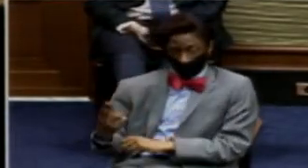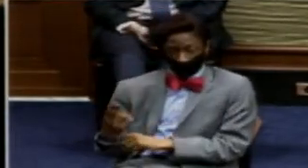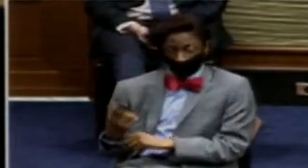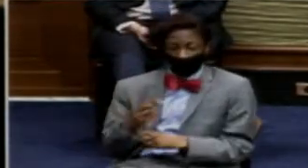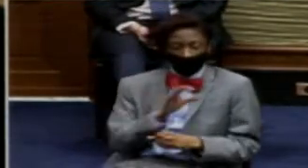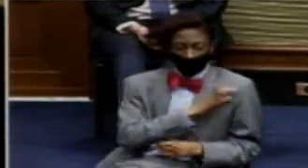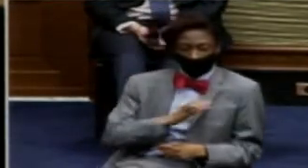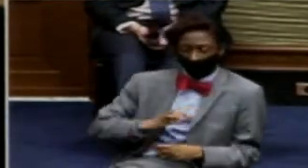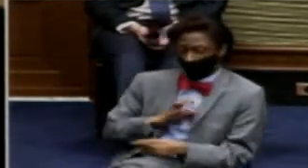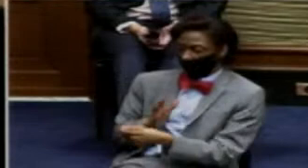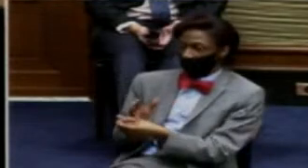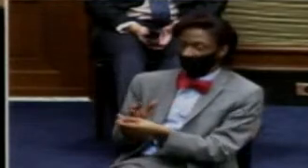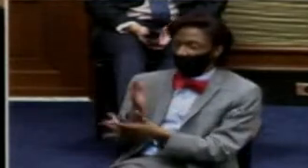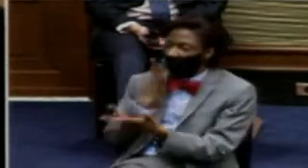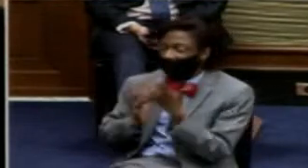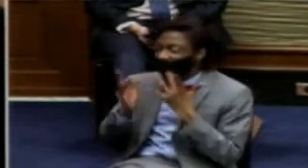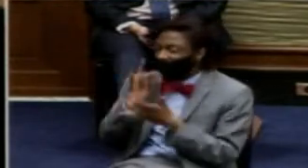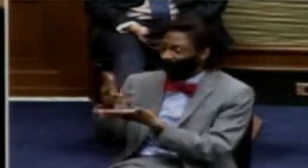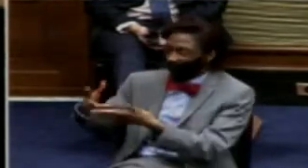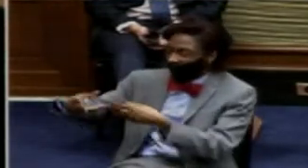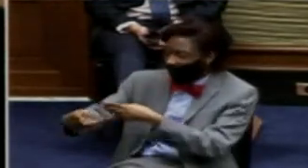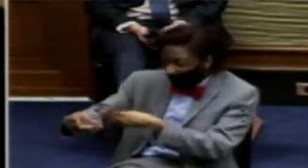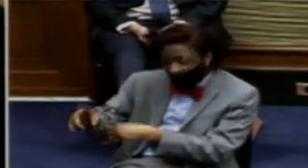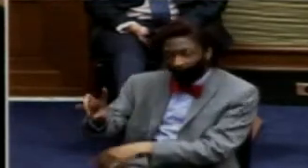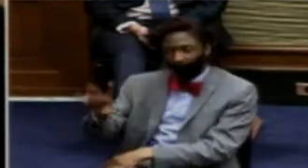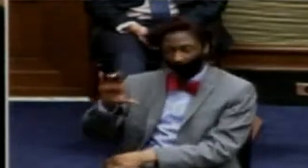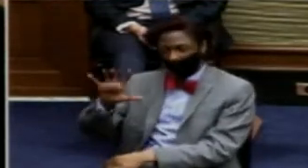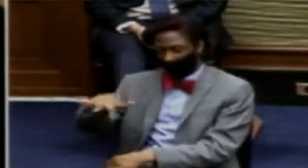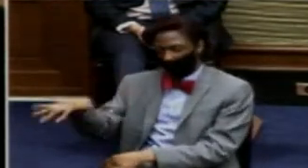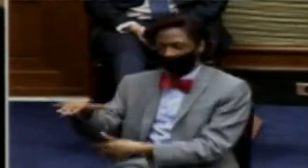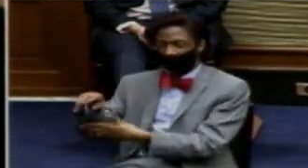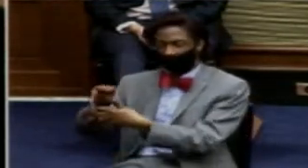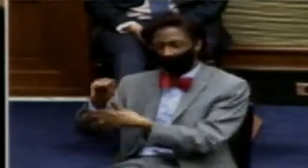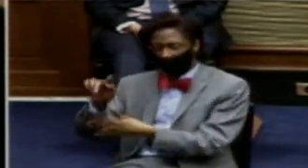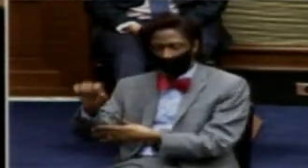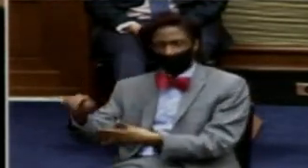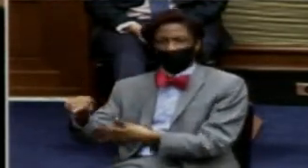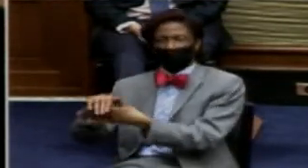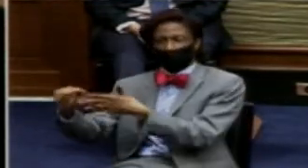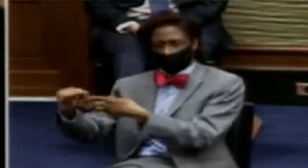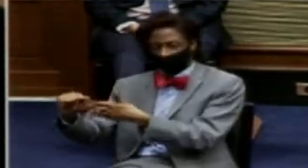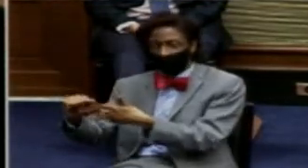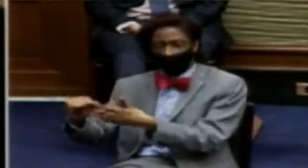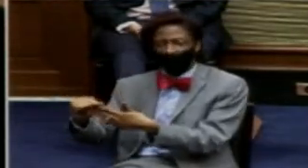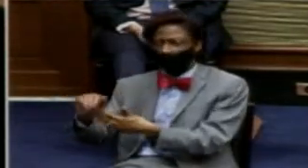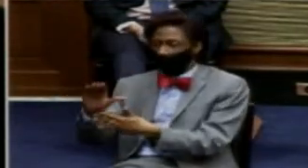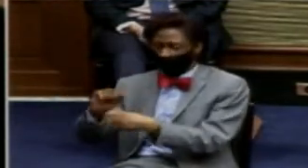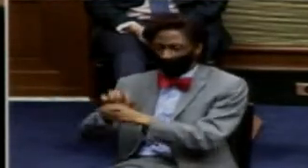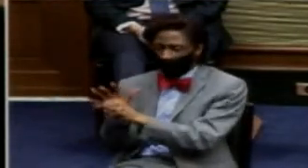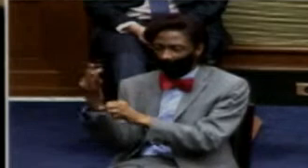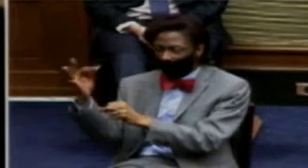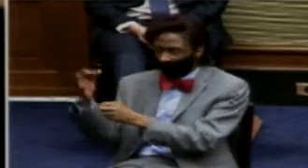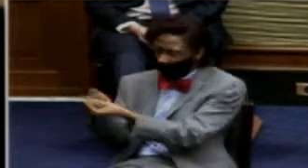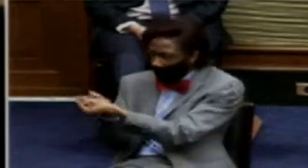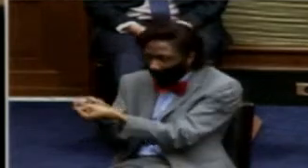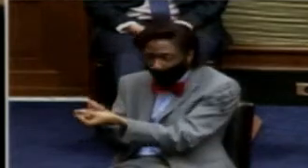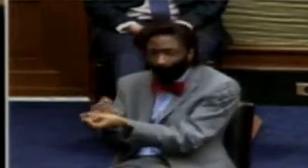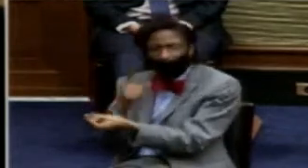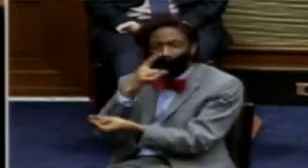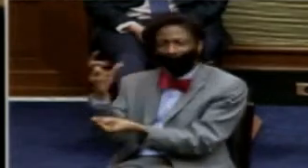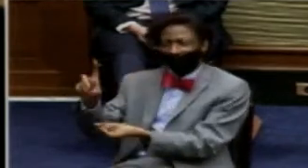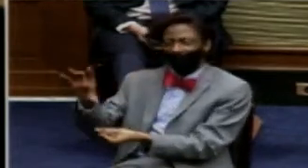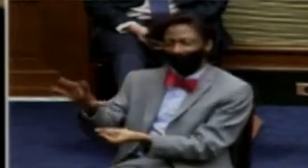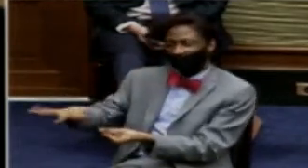by $755 million in COVID-19 assistance because it treated the district